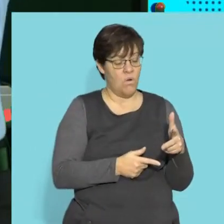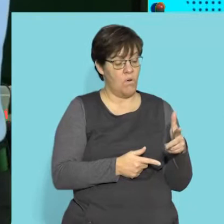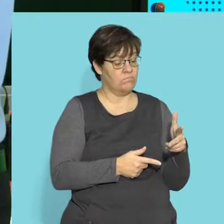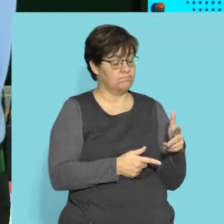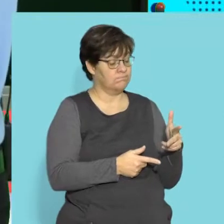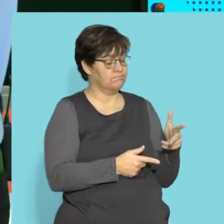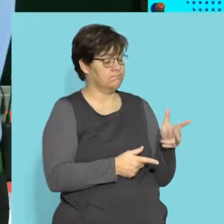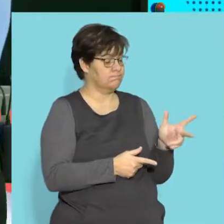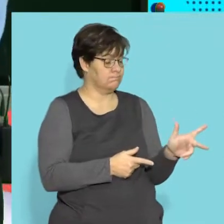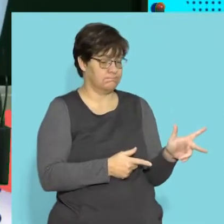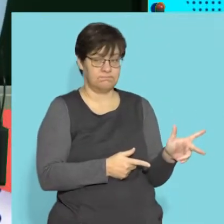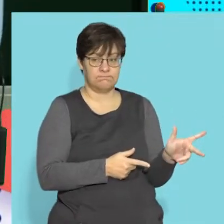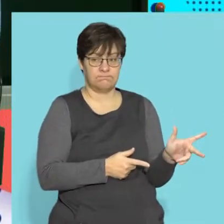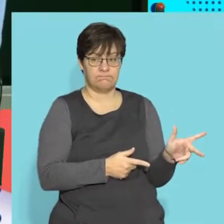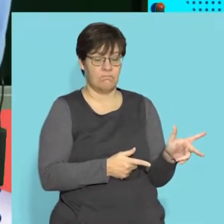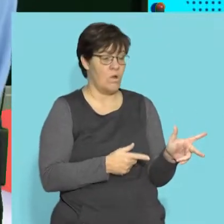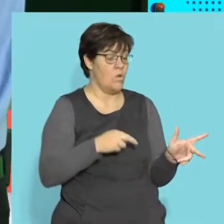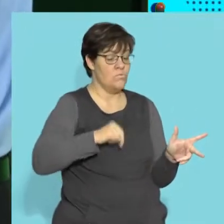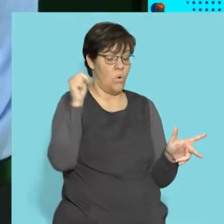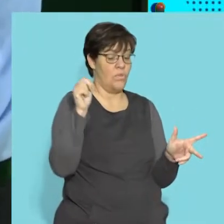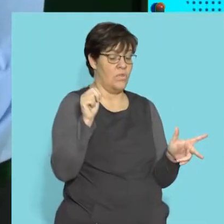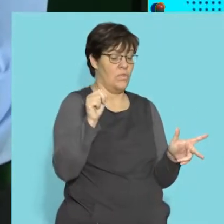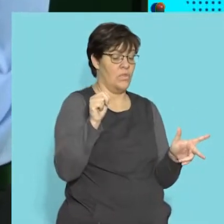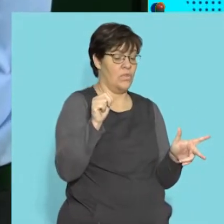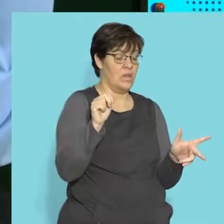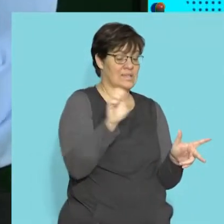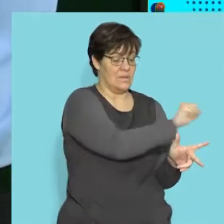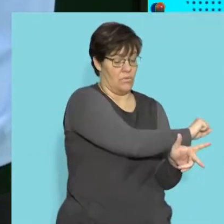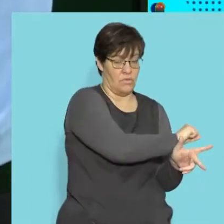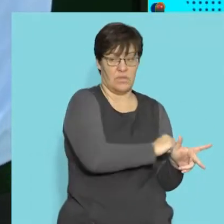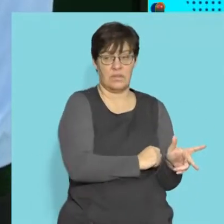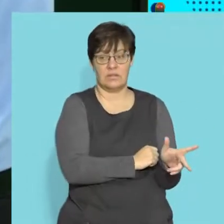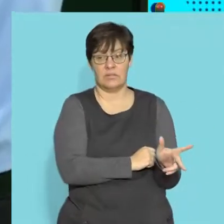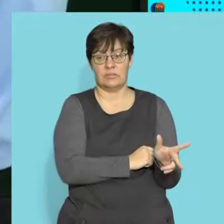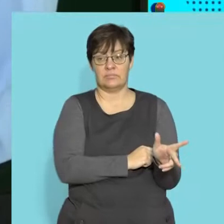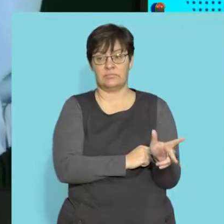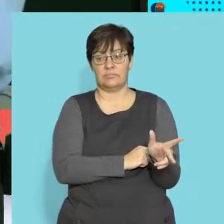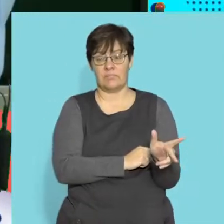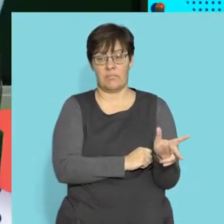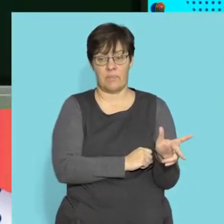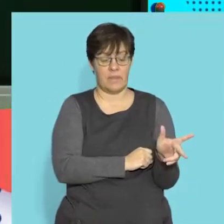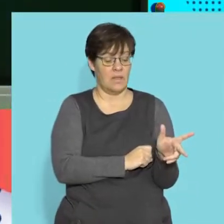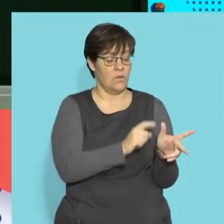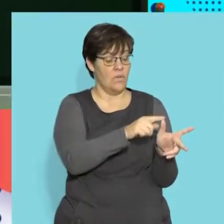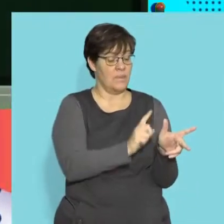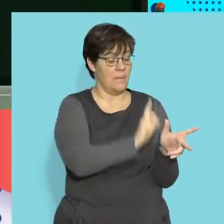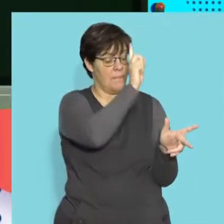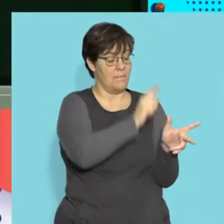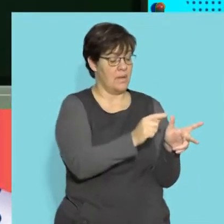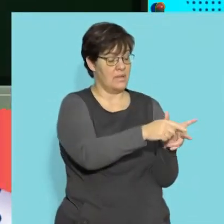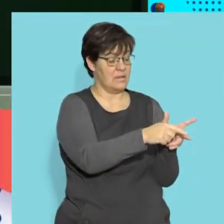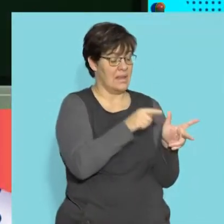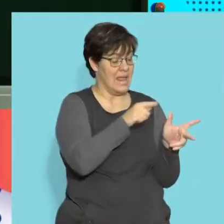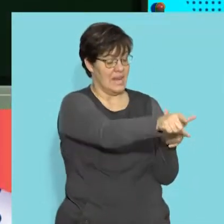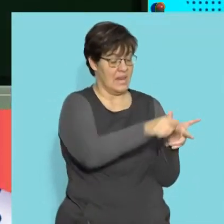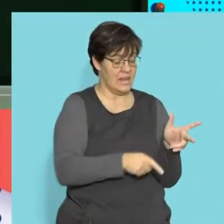south. The current is going into the board. That's where the cross is. So we're going that way. And you can see here the thumb is